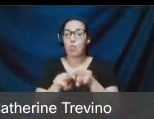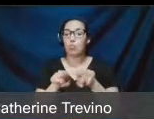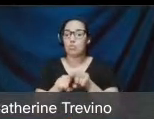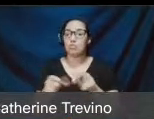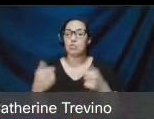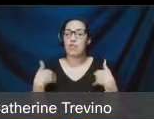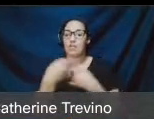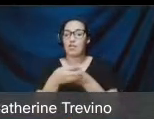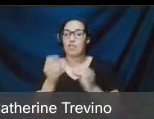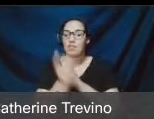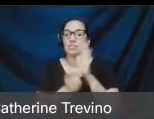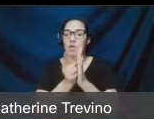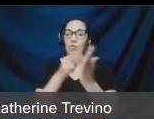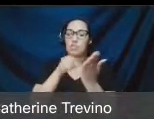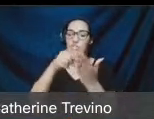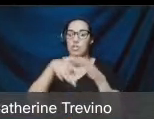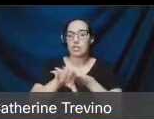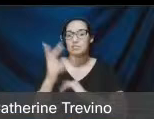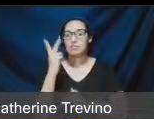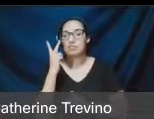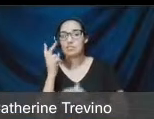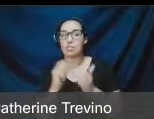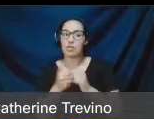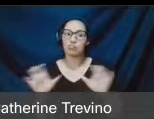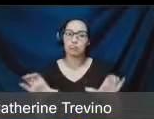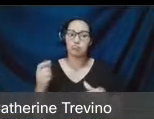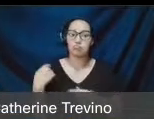check-ins. Next slide.